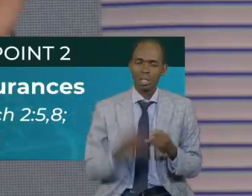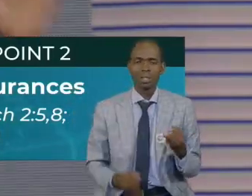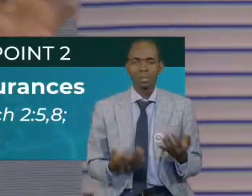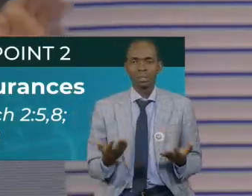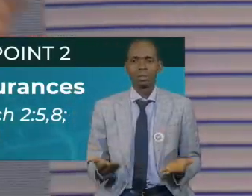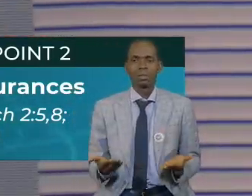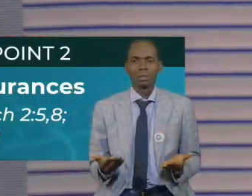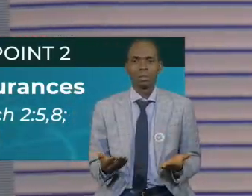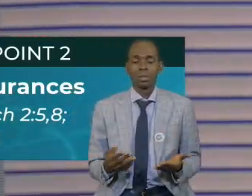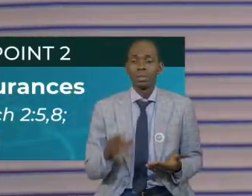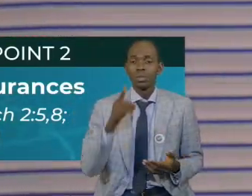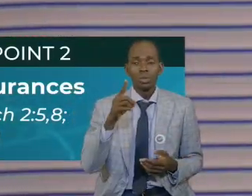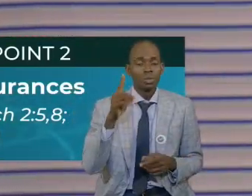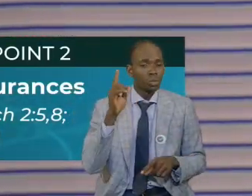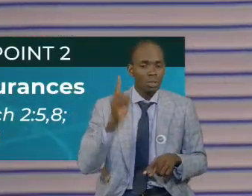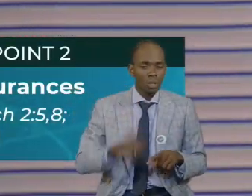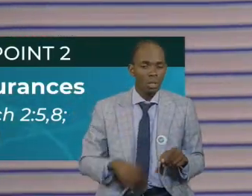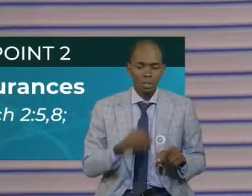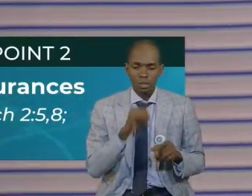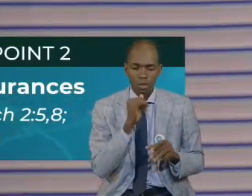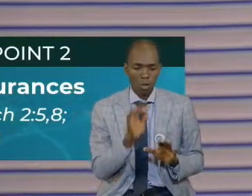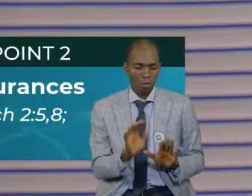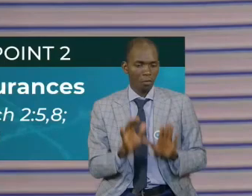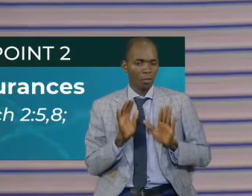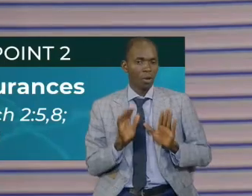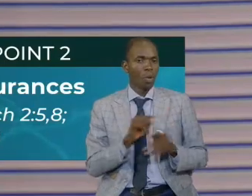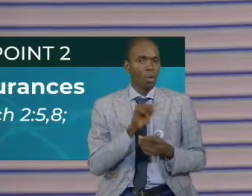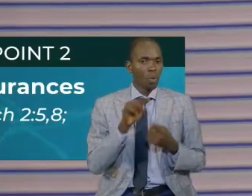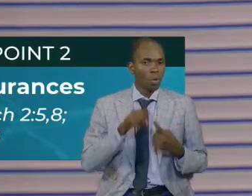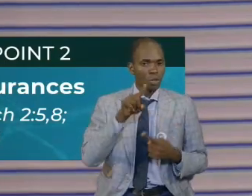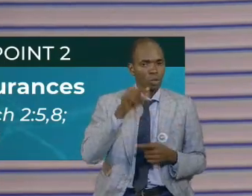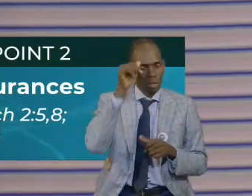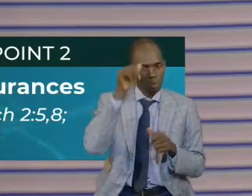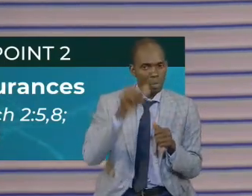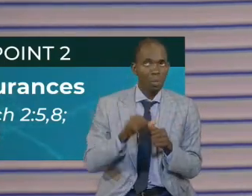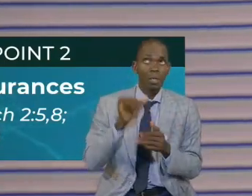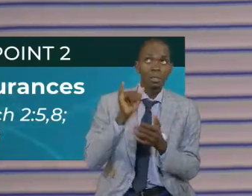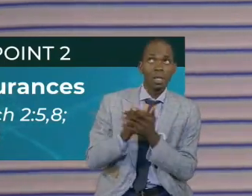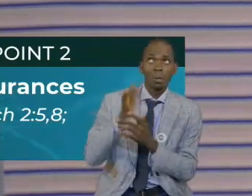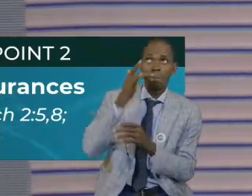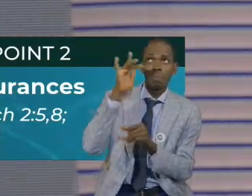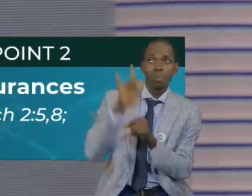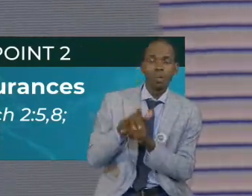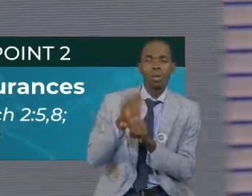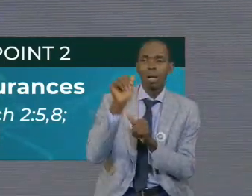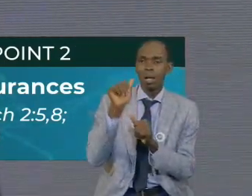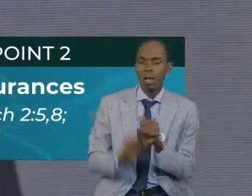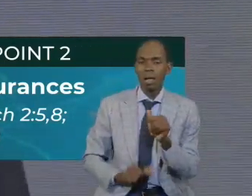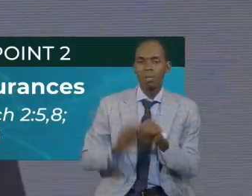You cannot fear when you remember that every time.